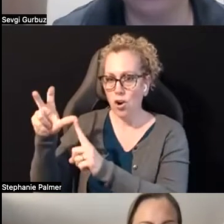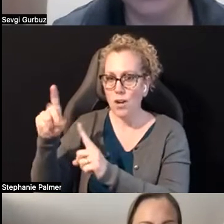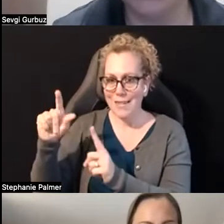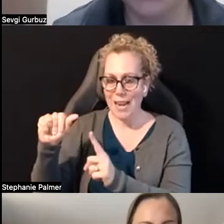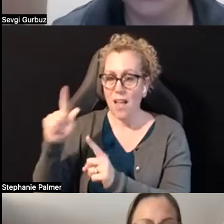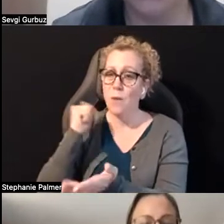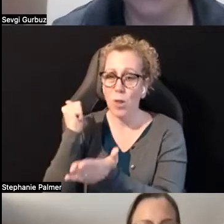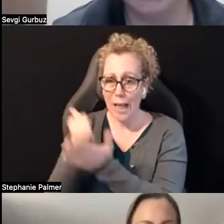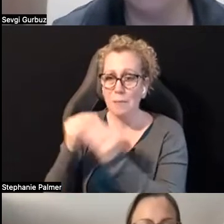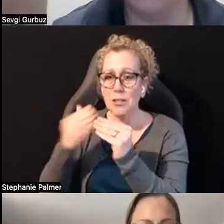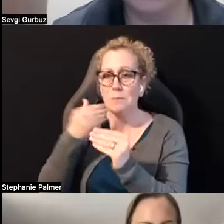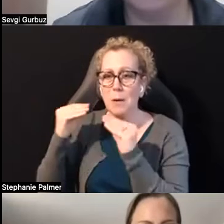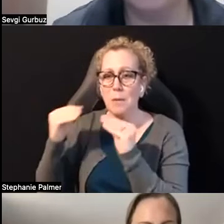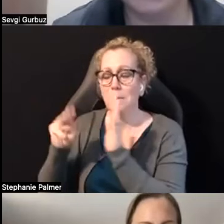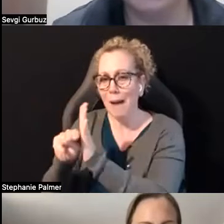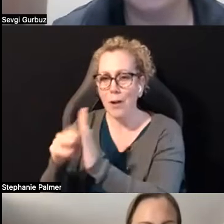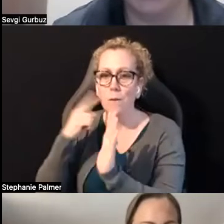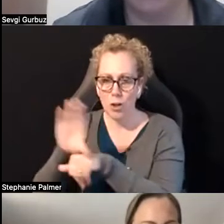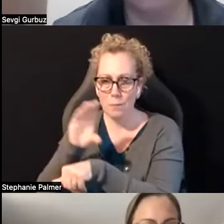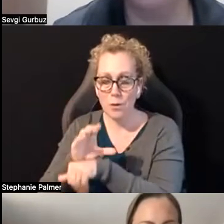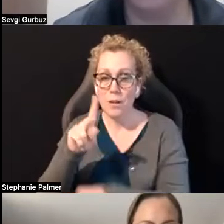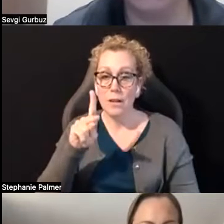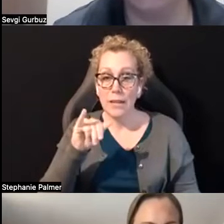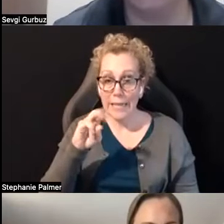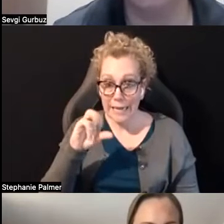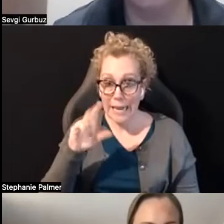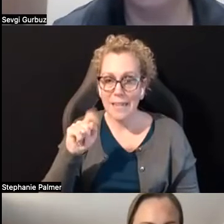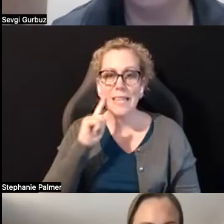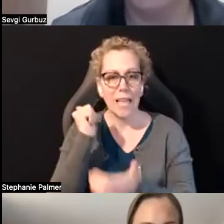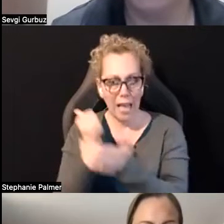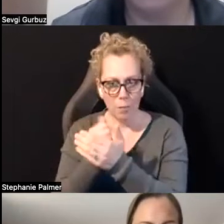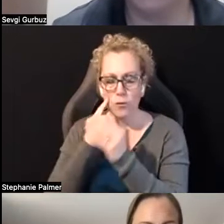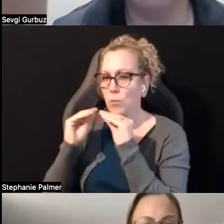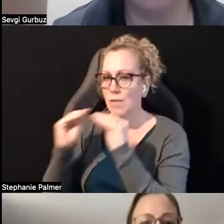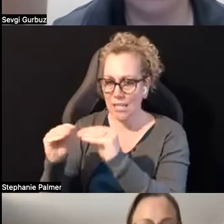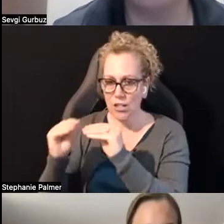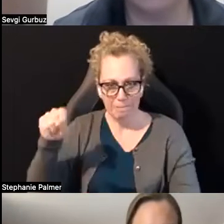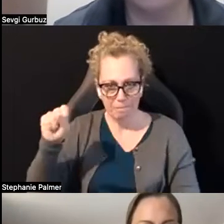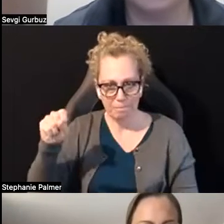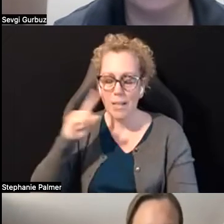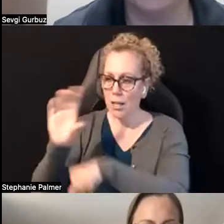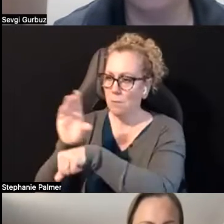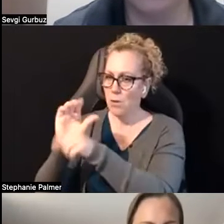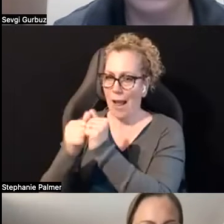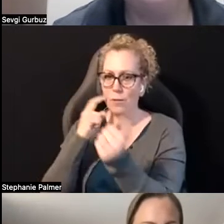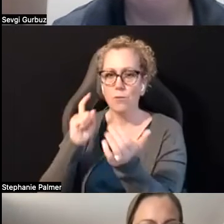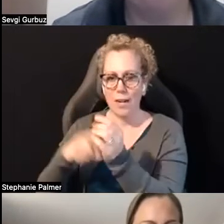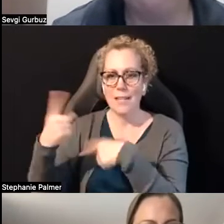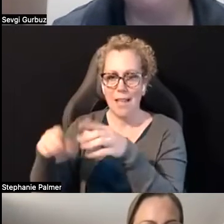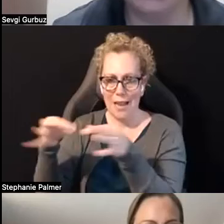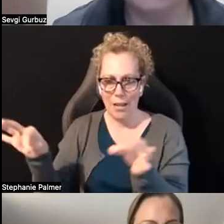better models. So I do think Connect is helping for teaching the computer how to recognize sign